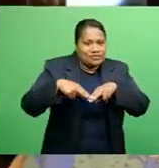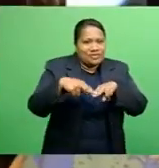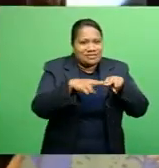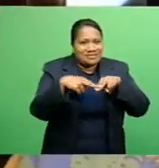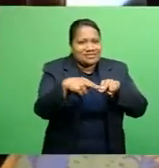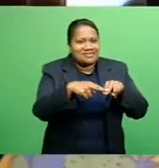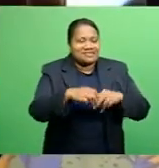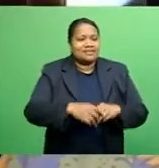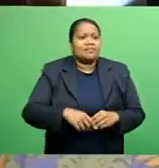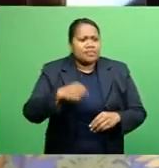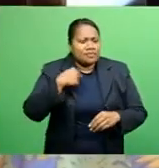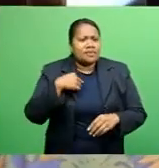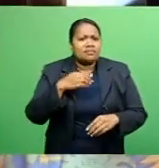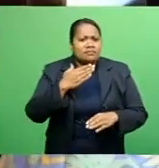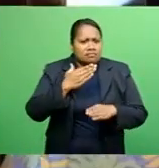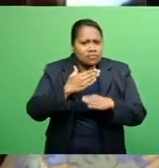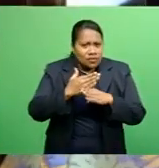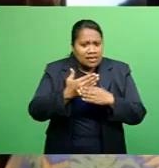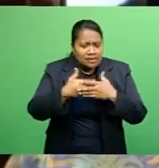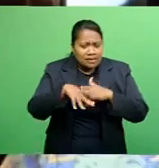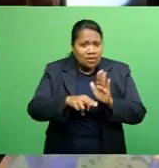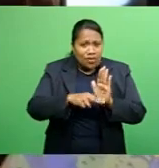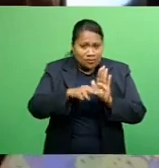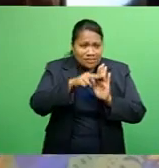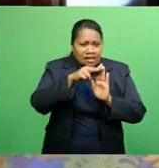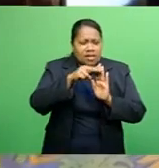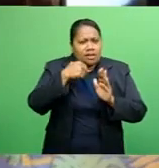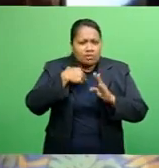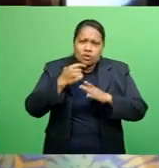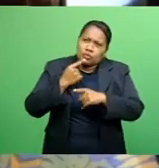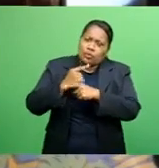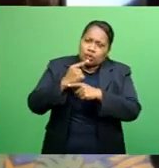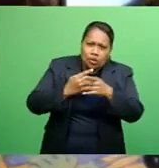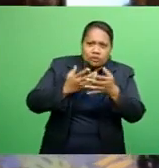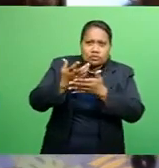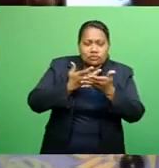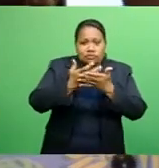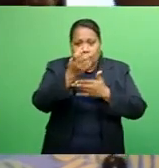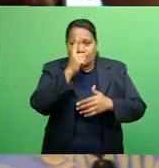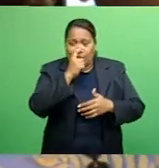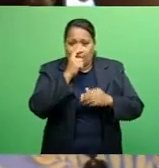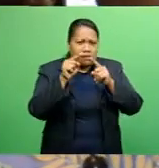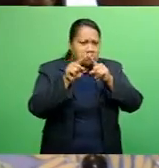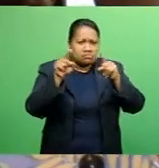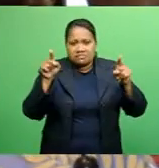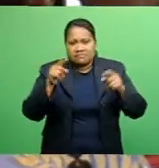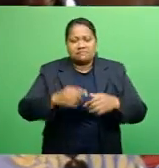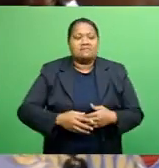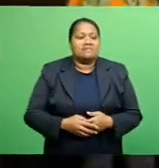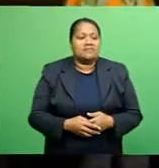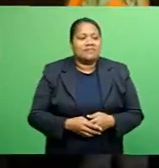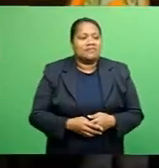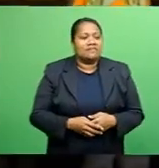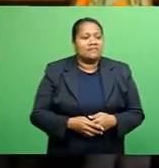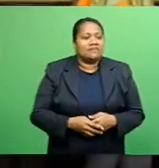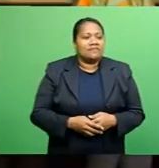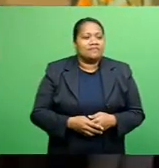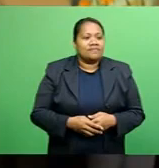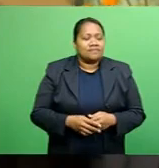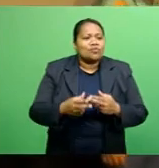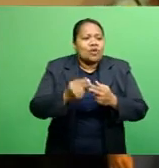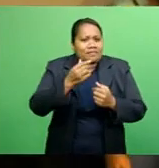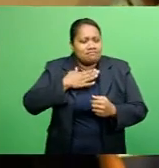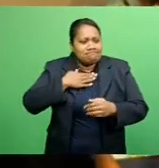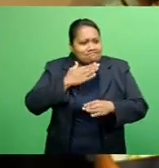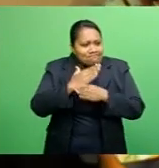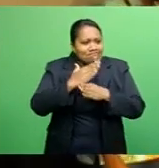at the resort, so I got to talk to people first up with my work and